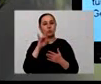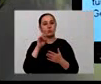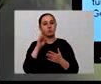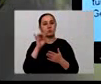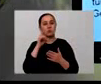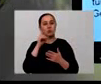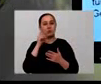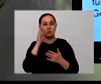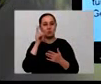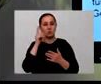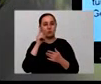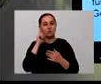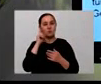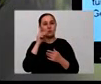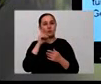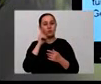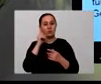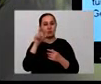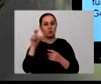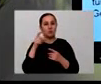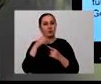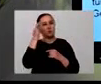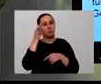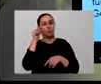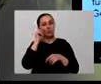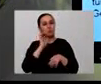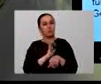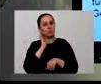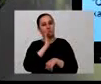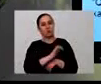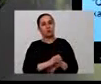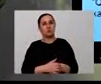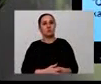iqtidorli yoshlar Germaniyaga o'qishga yuboriladi.